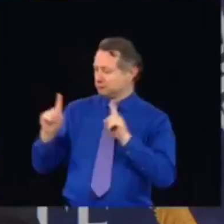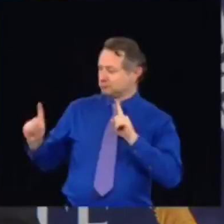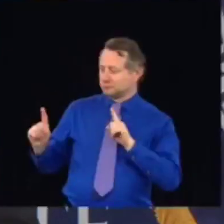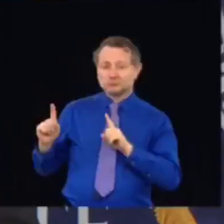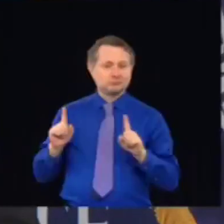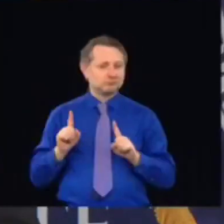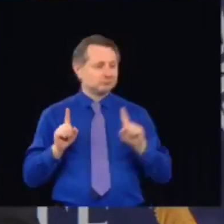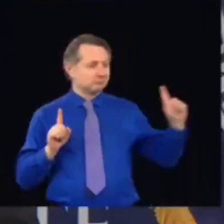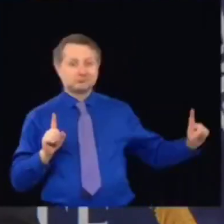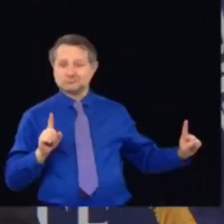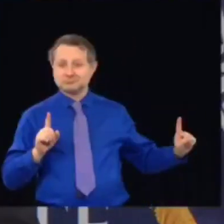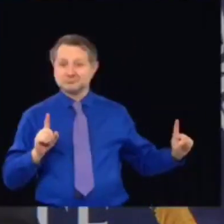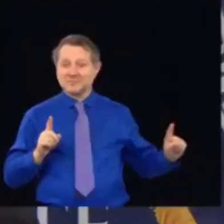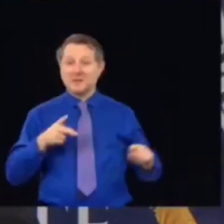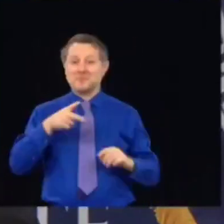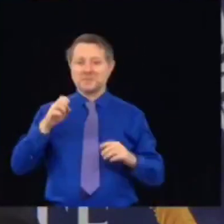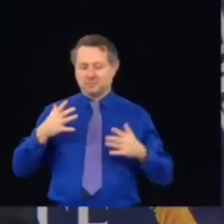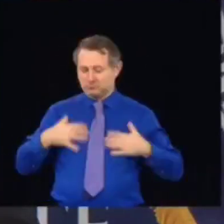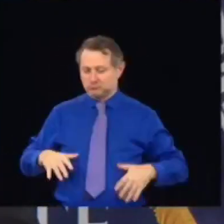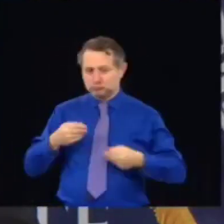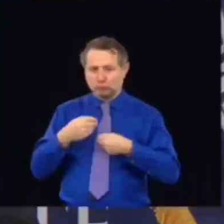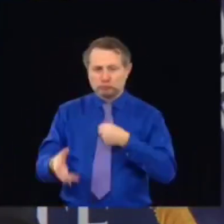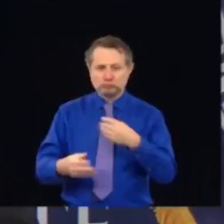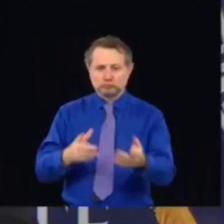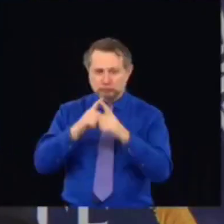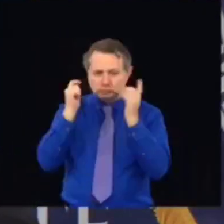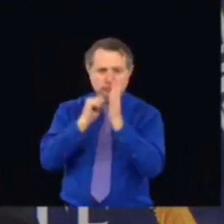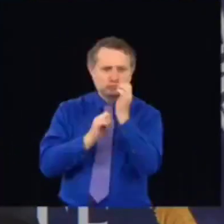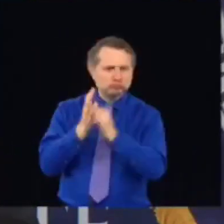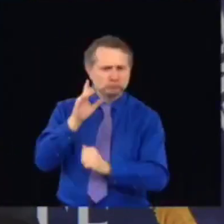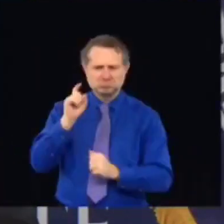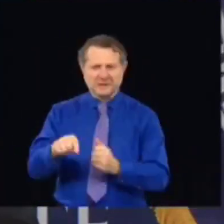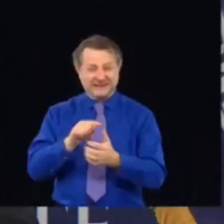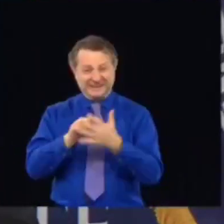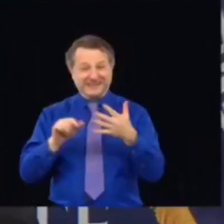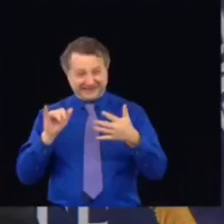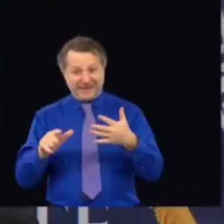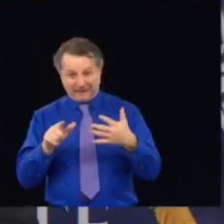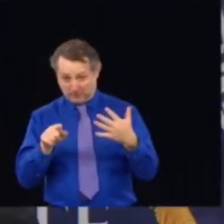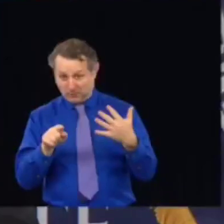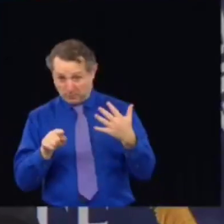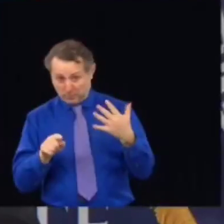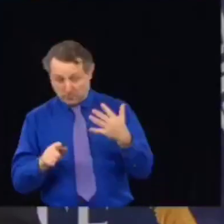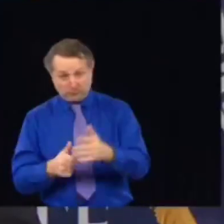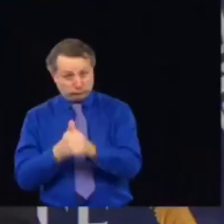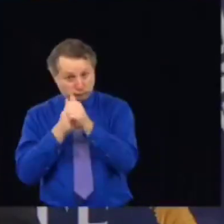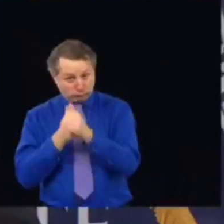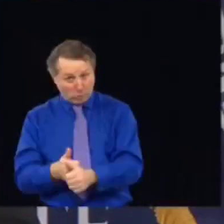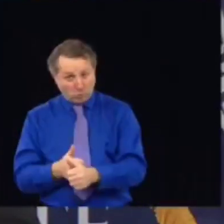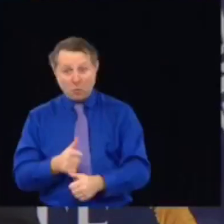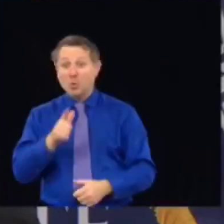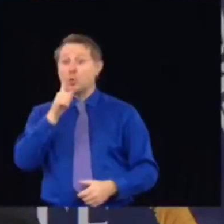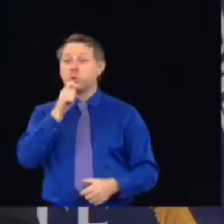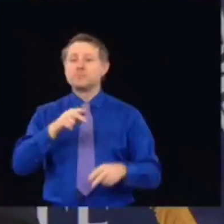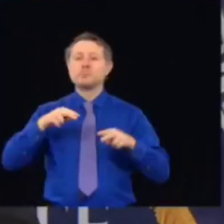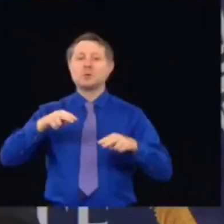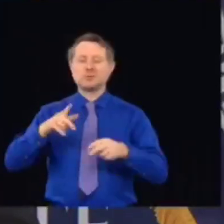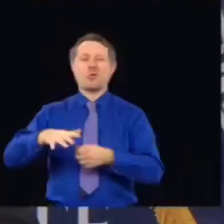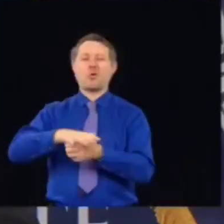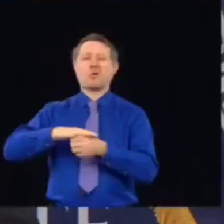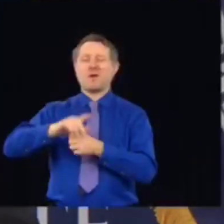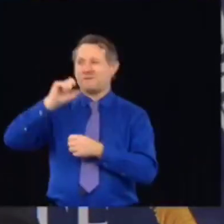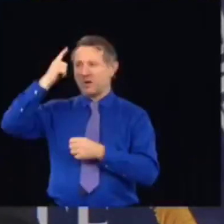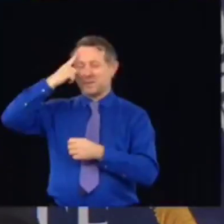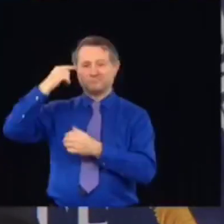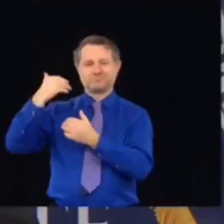etc. Those guidelines are then enforced and monitored by the local governments. To the extent there's any